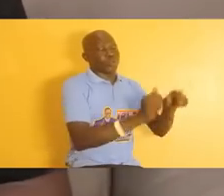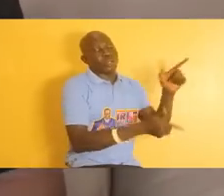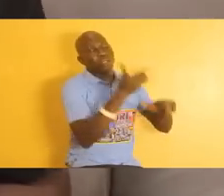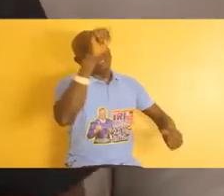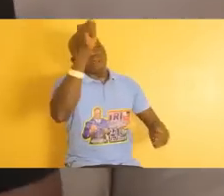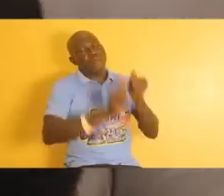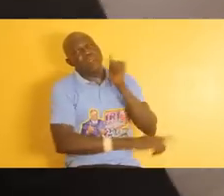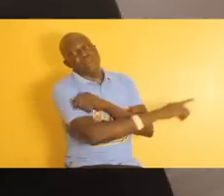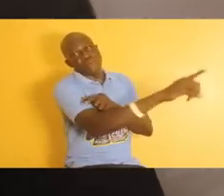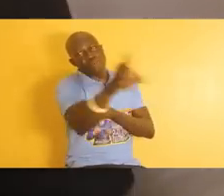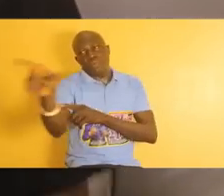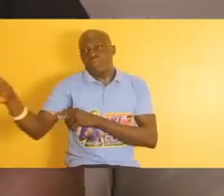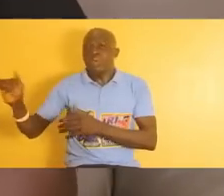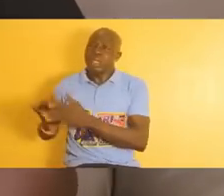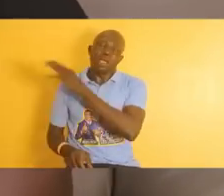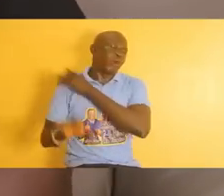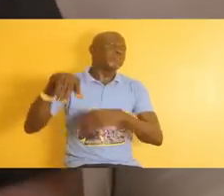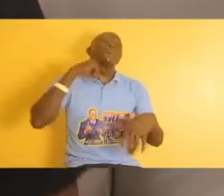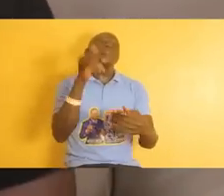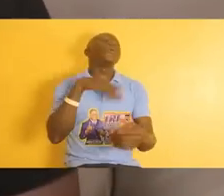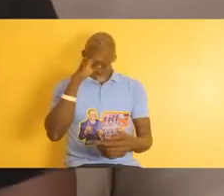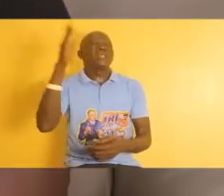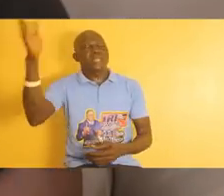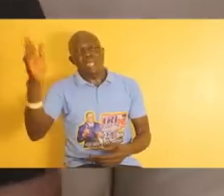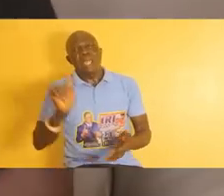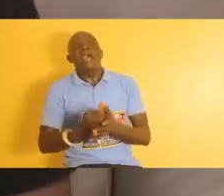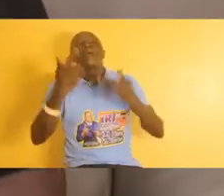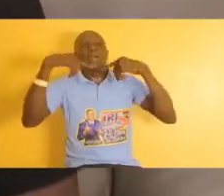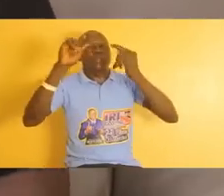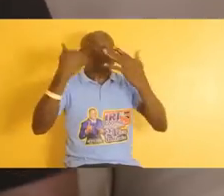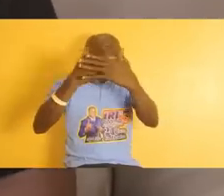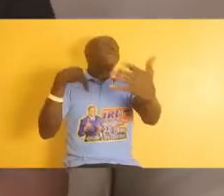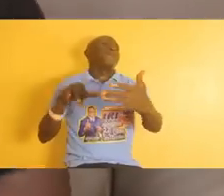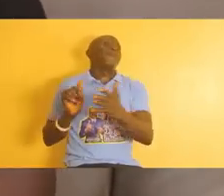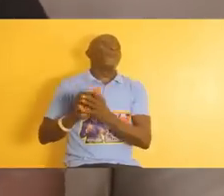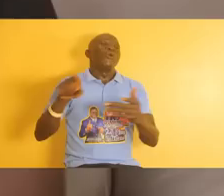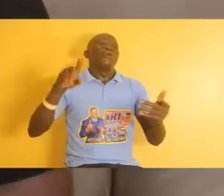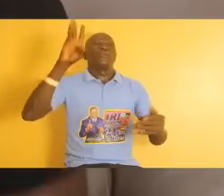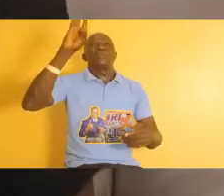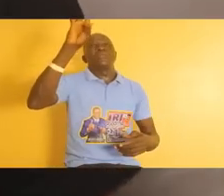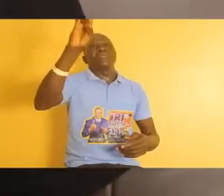great task for everyone. Or else if you are not there, I've announced it for